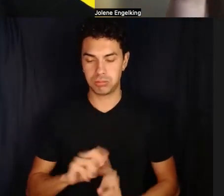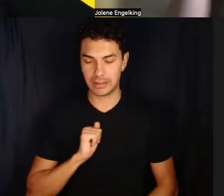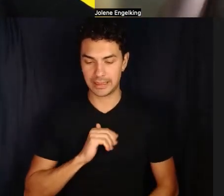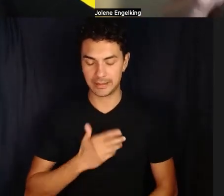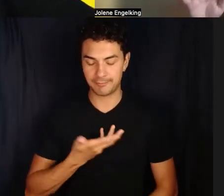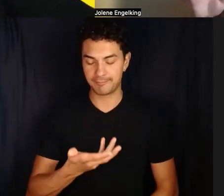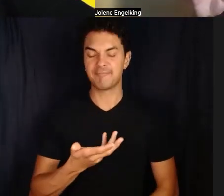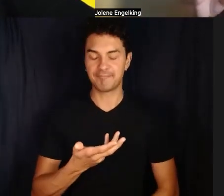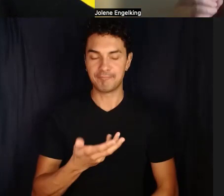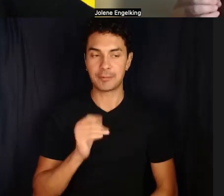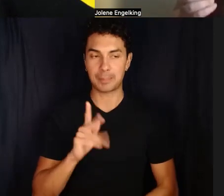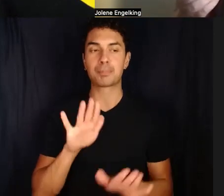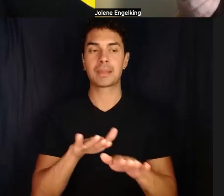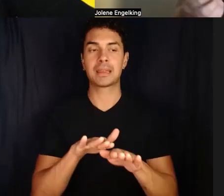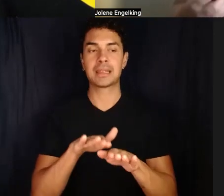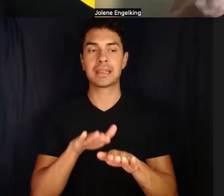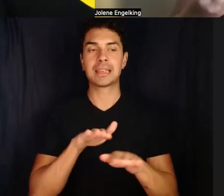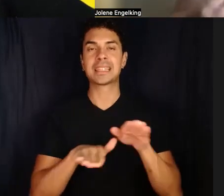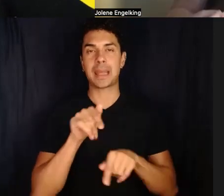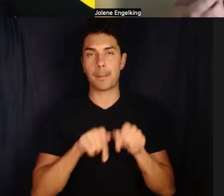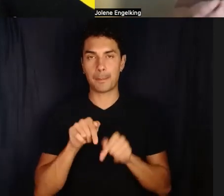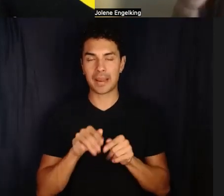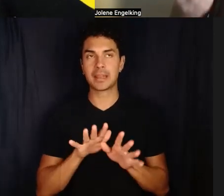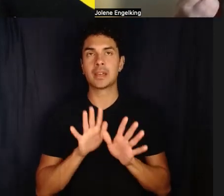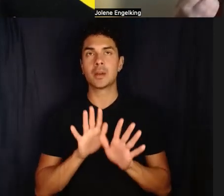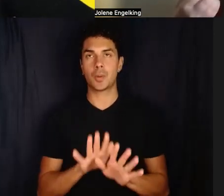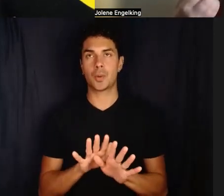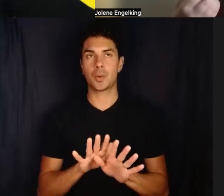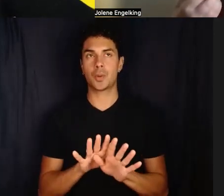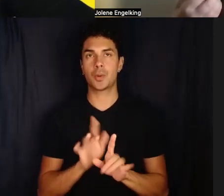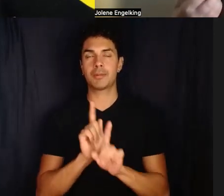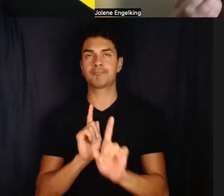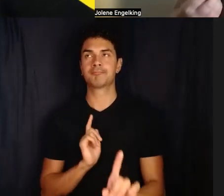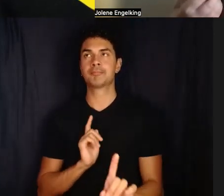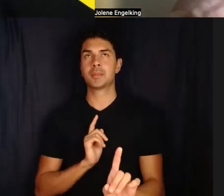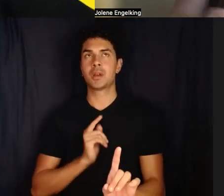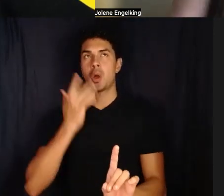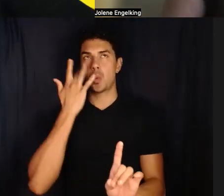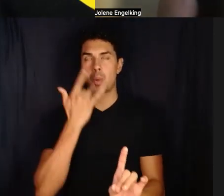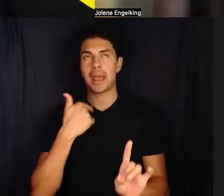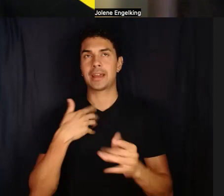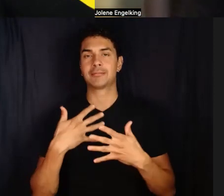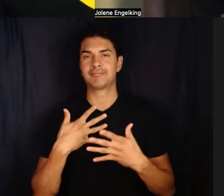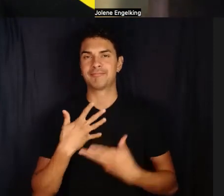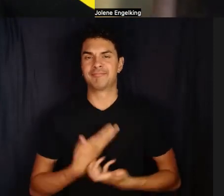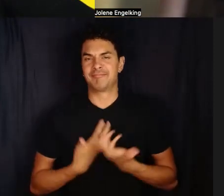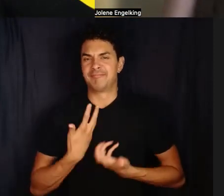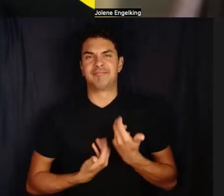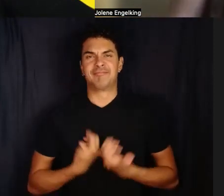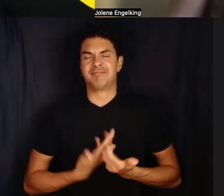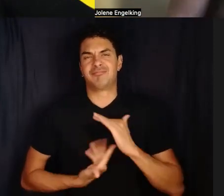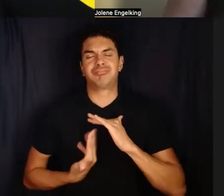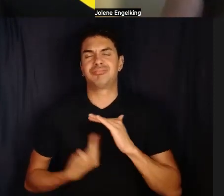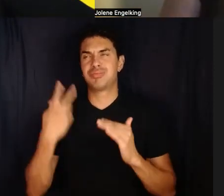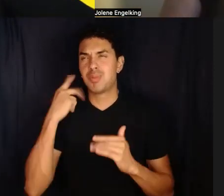like taking that step back and being like, oh, where is this coming from within myself, right? And that's in working with so many different